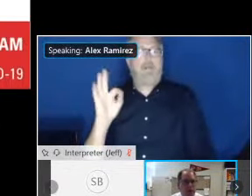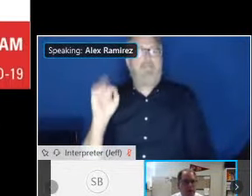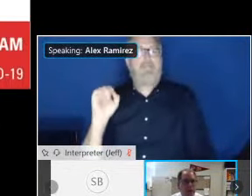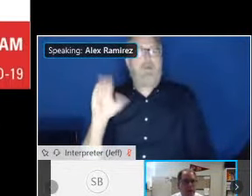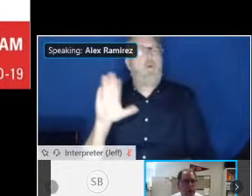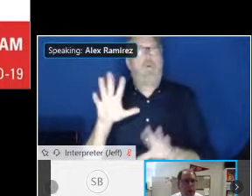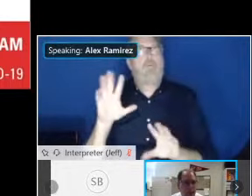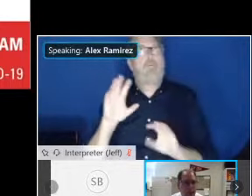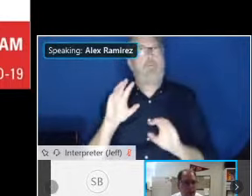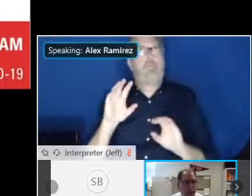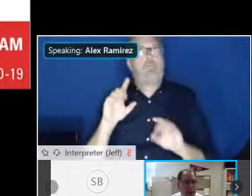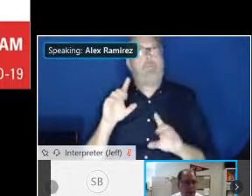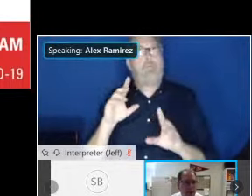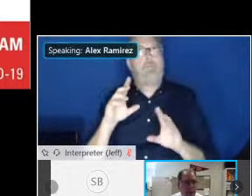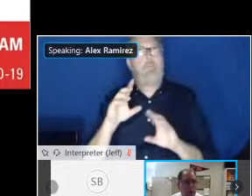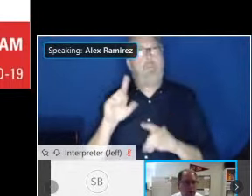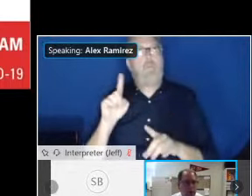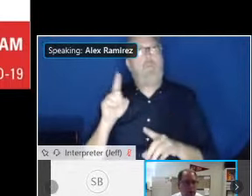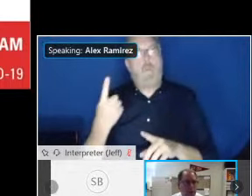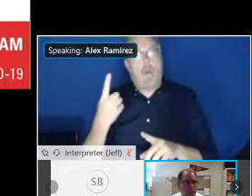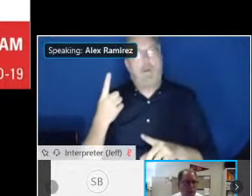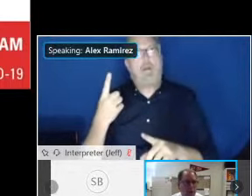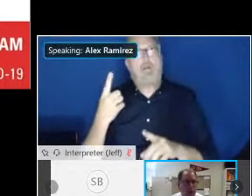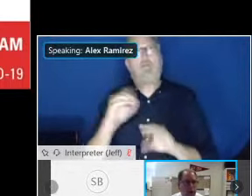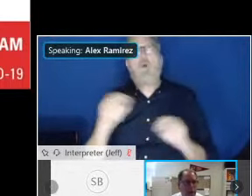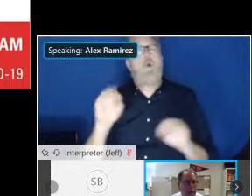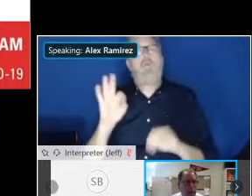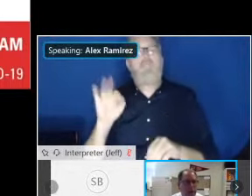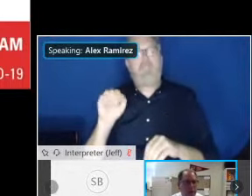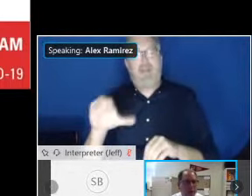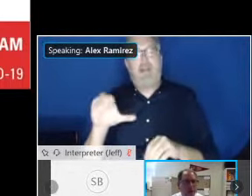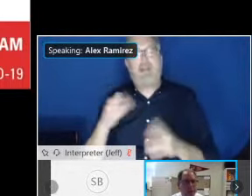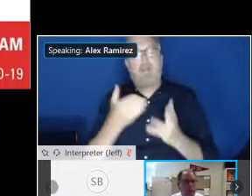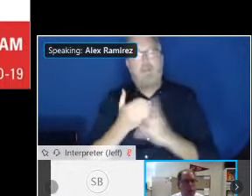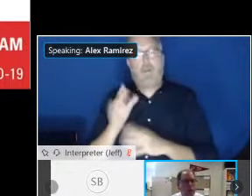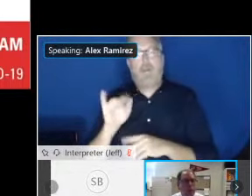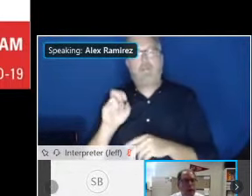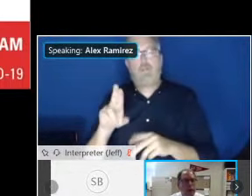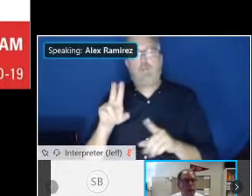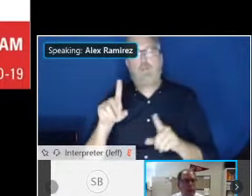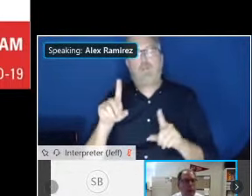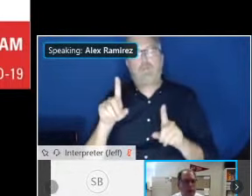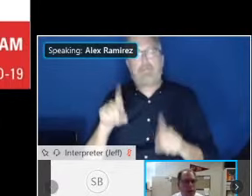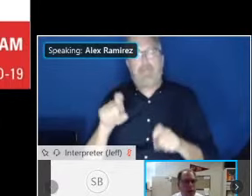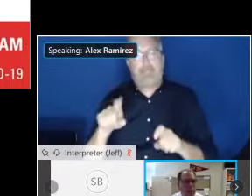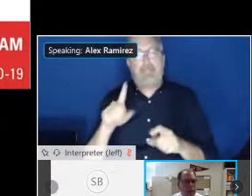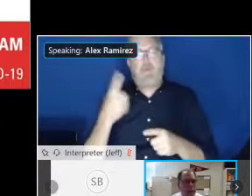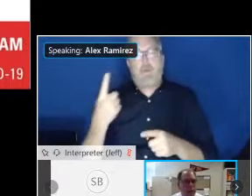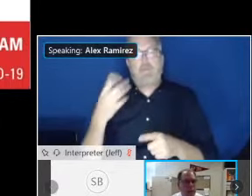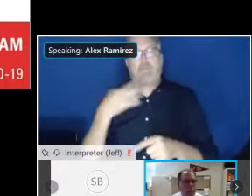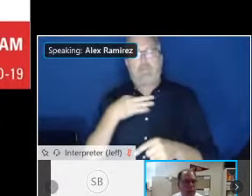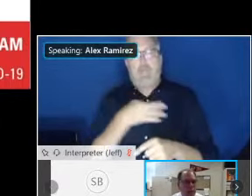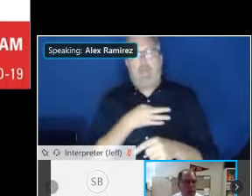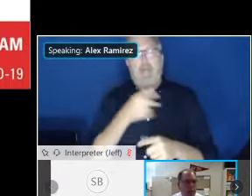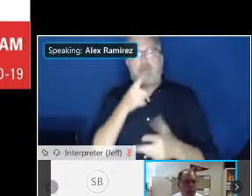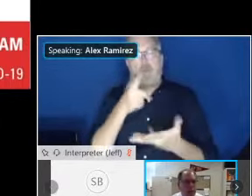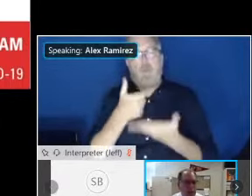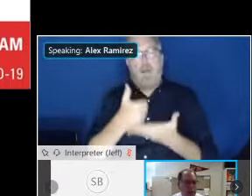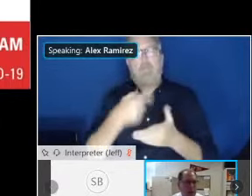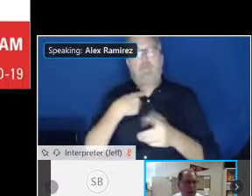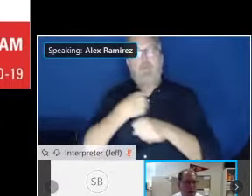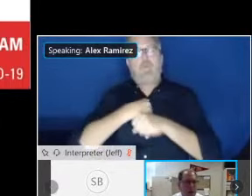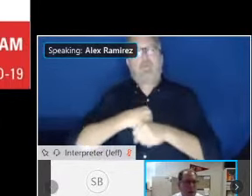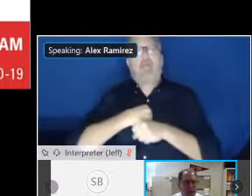any faculty members tested last week positive through our ISU testing system. So again, we're helping to protect our employees